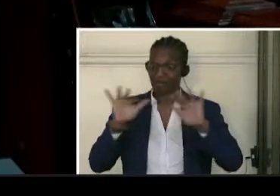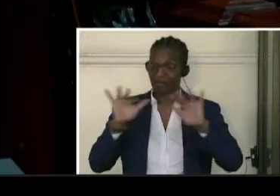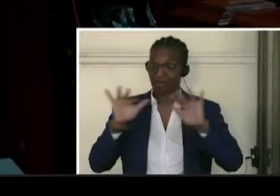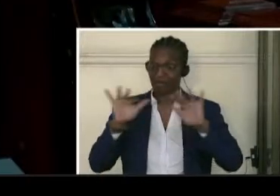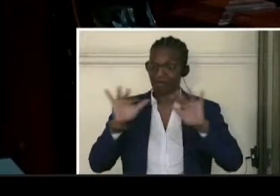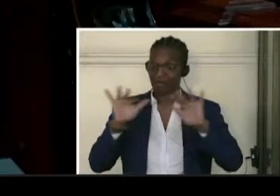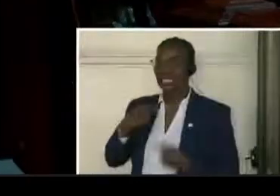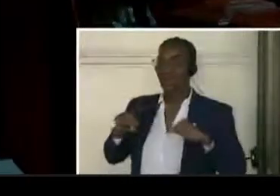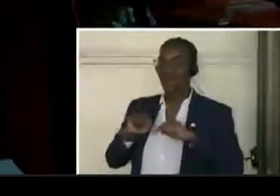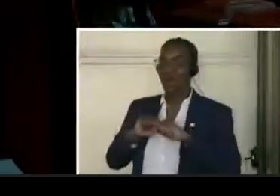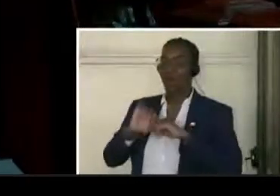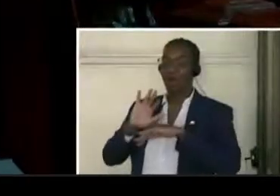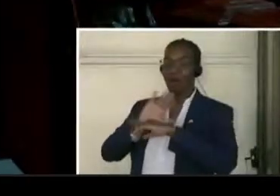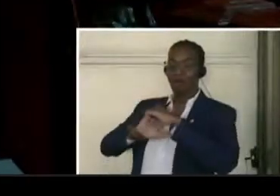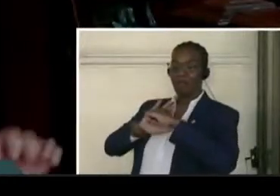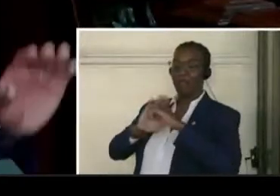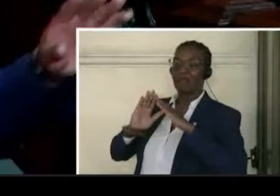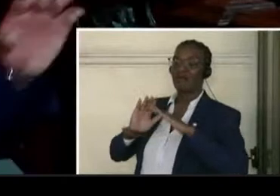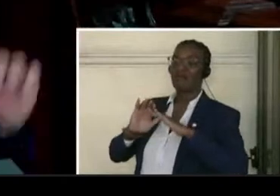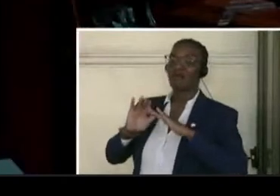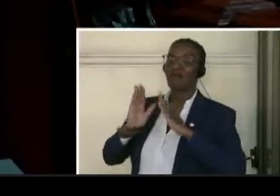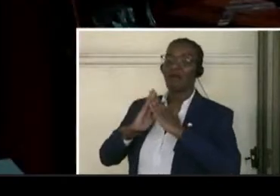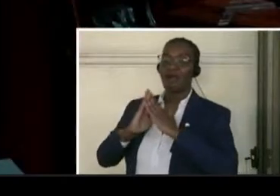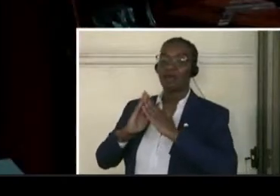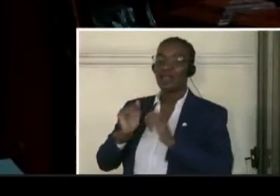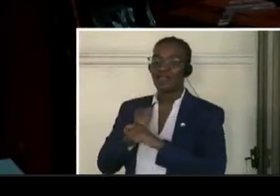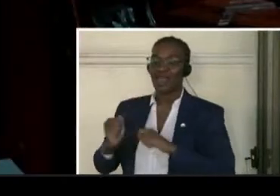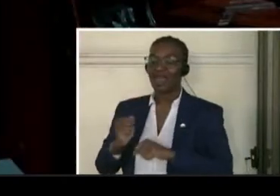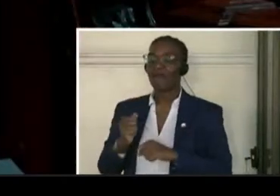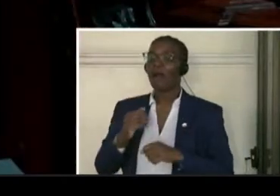saying not in our backyards, saying we must never